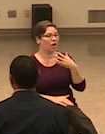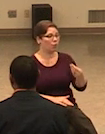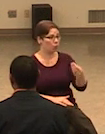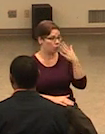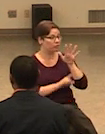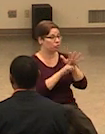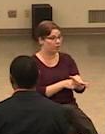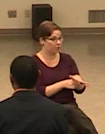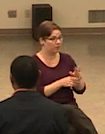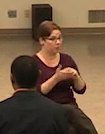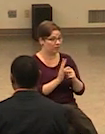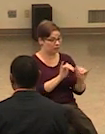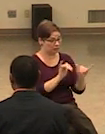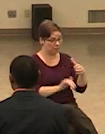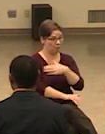power.